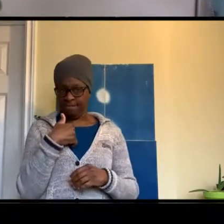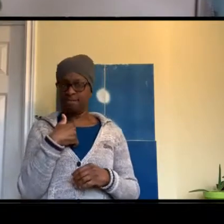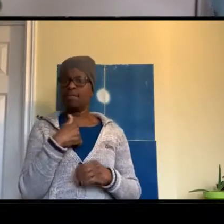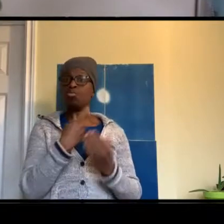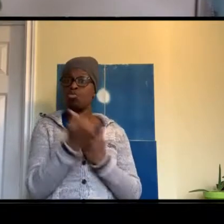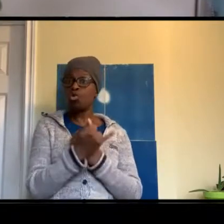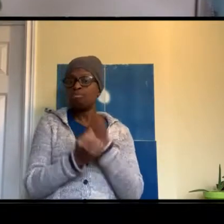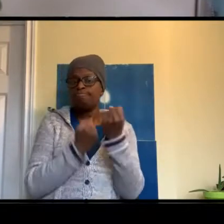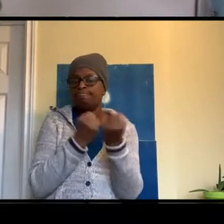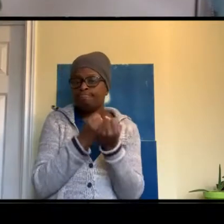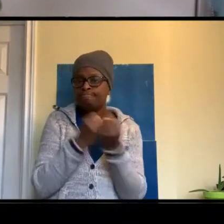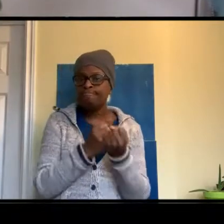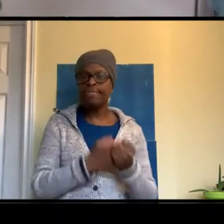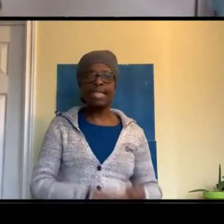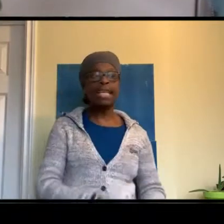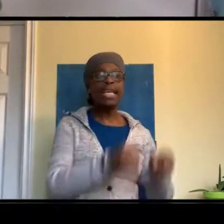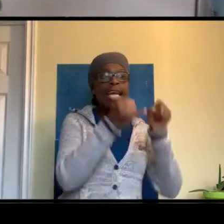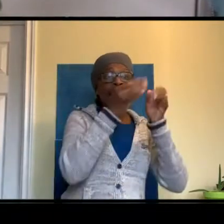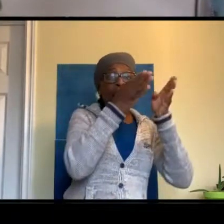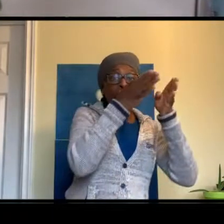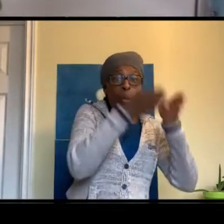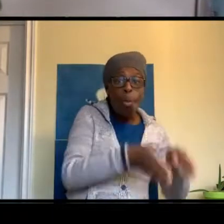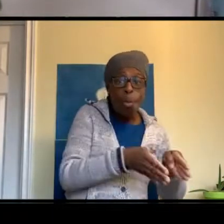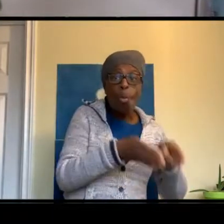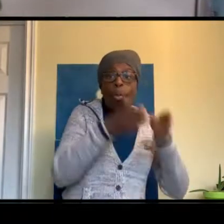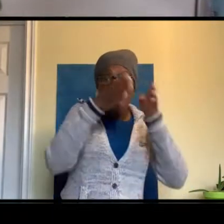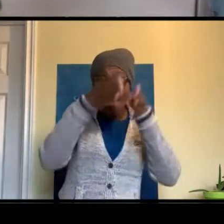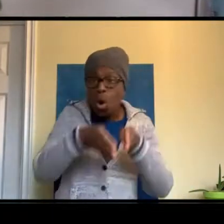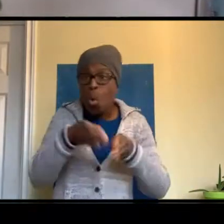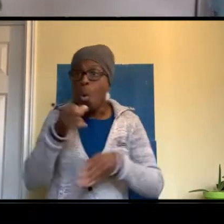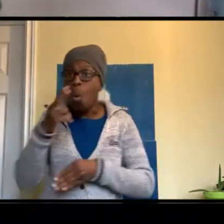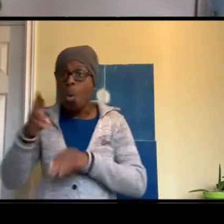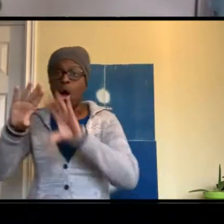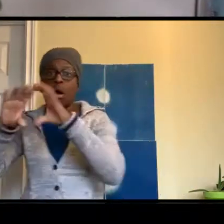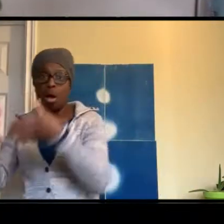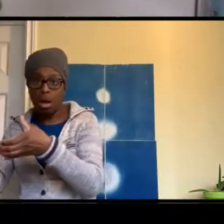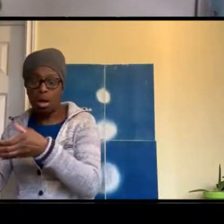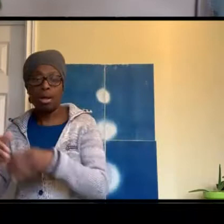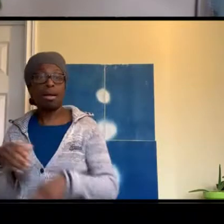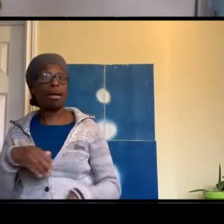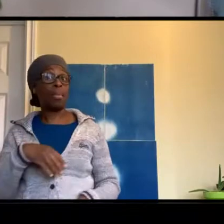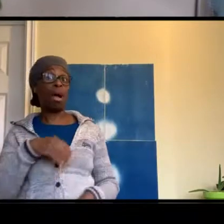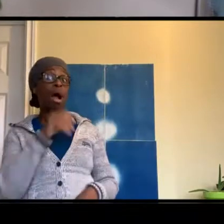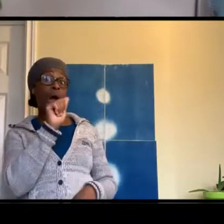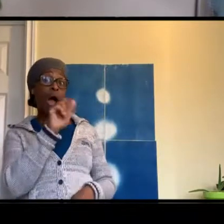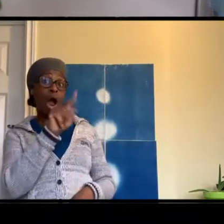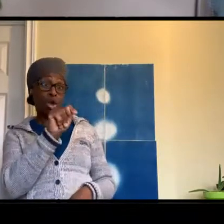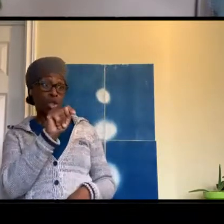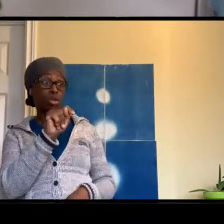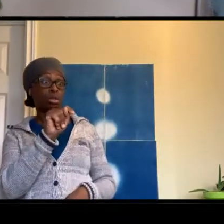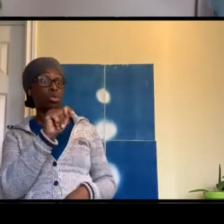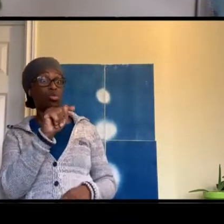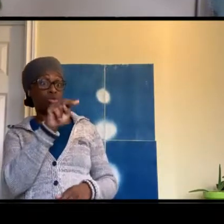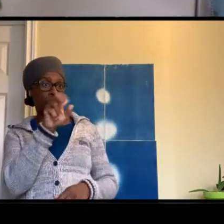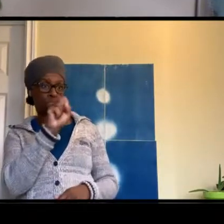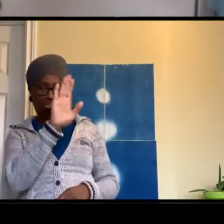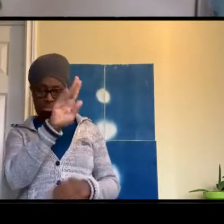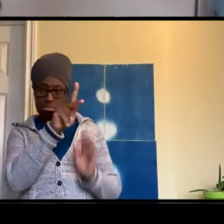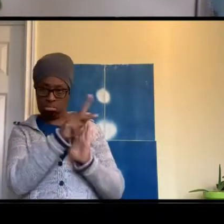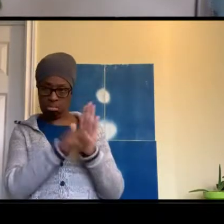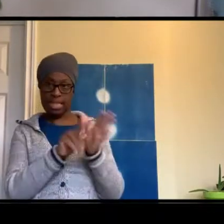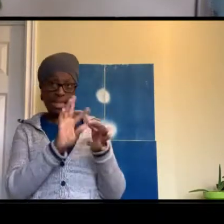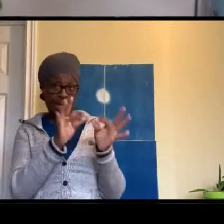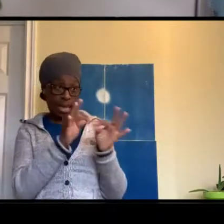But under Arts Nova Scotia, individual is one or two people. So if you are one or two